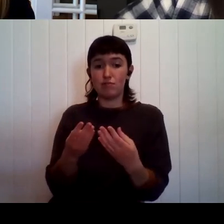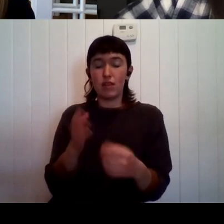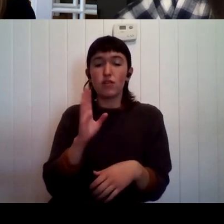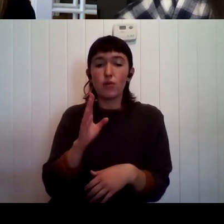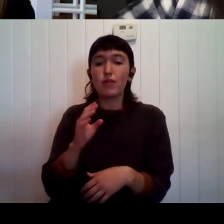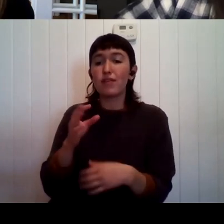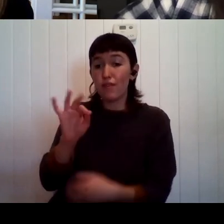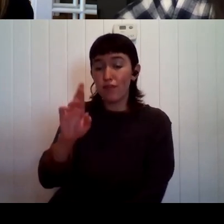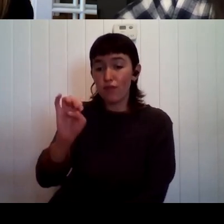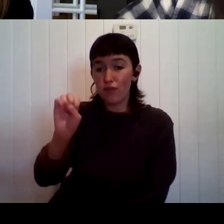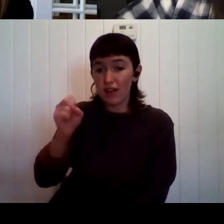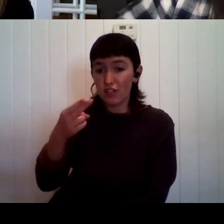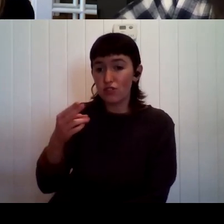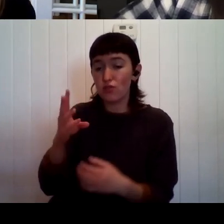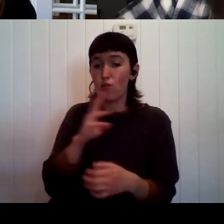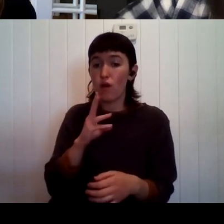I'm sorry, could you say that one more time?